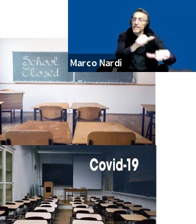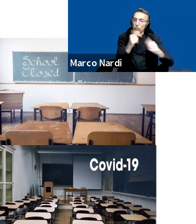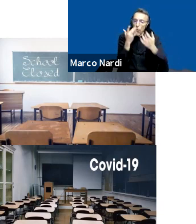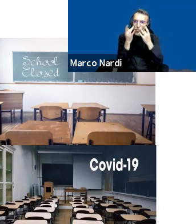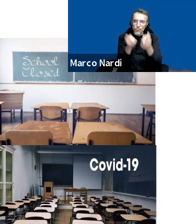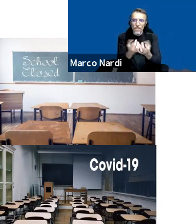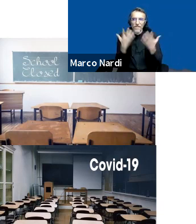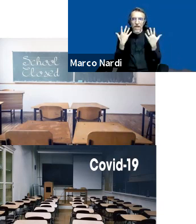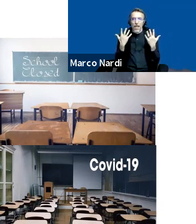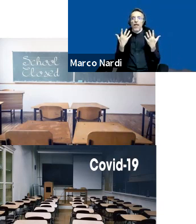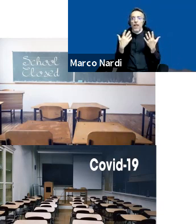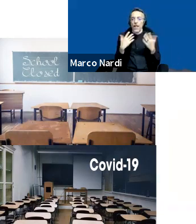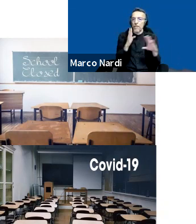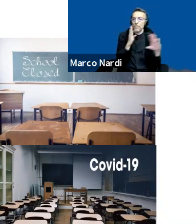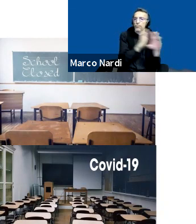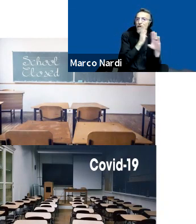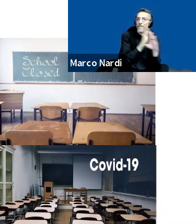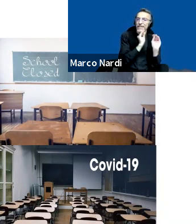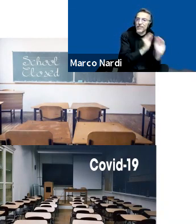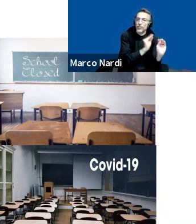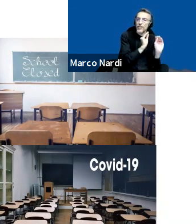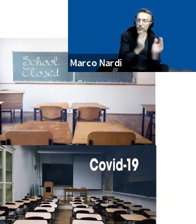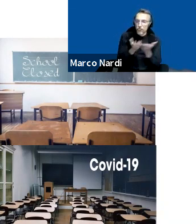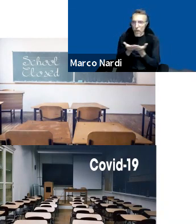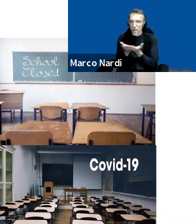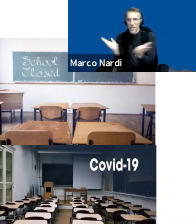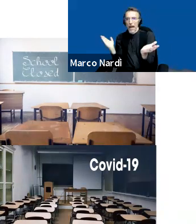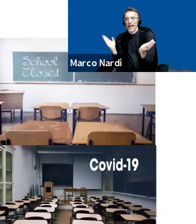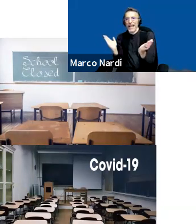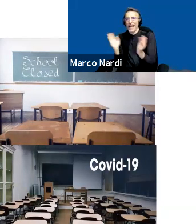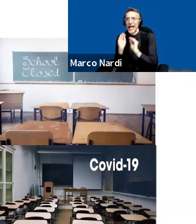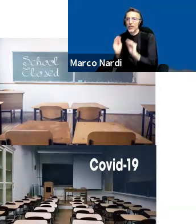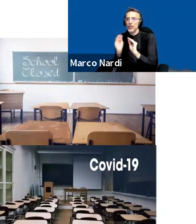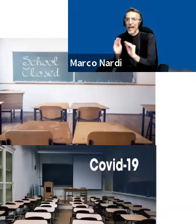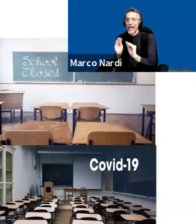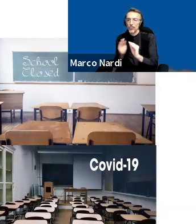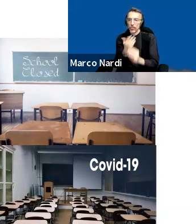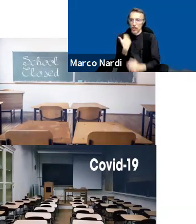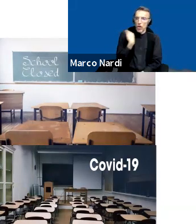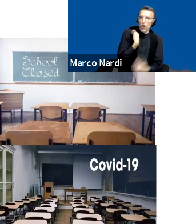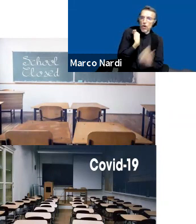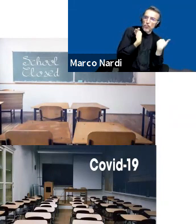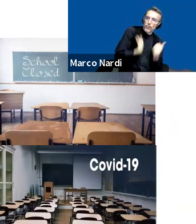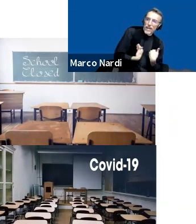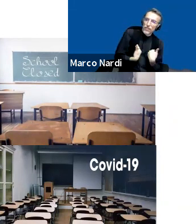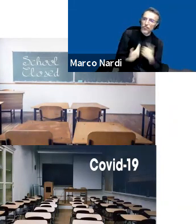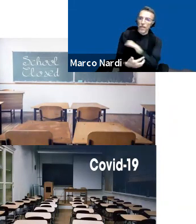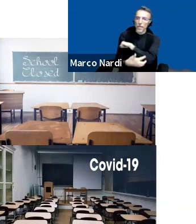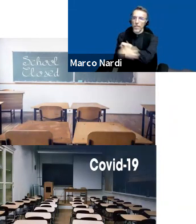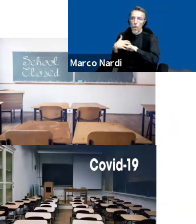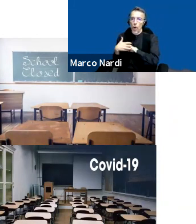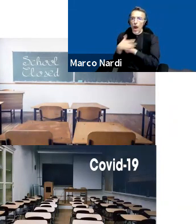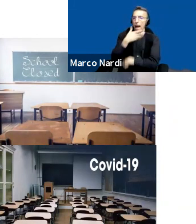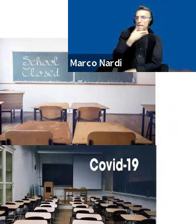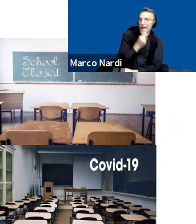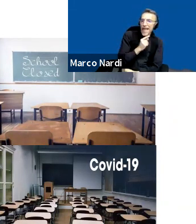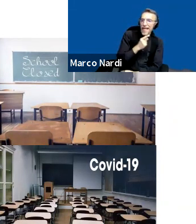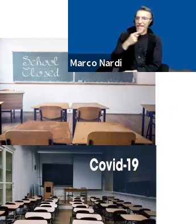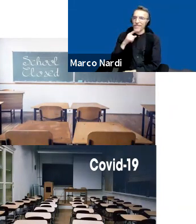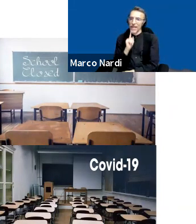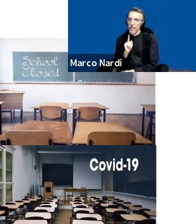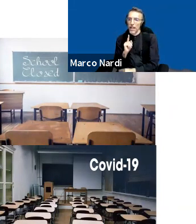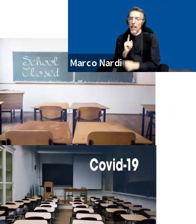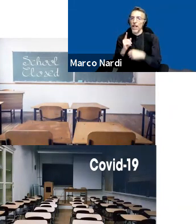around private education versus public education, rich and poor, issues around gender, race, disability. They've